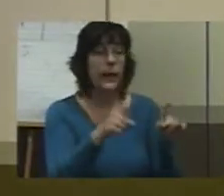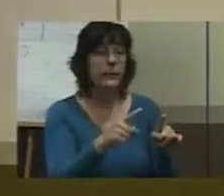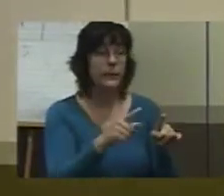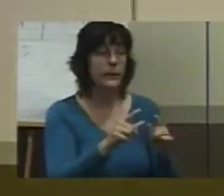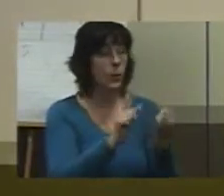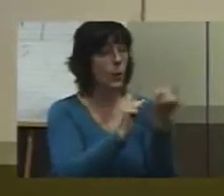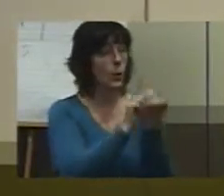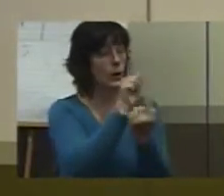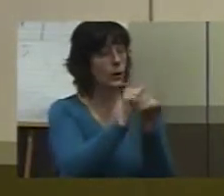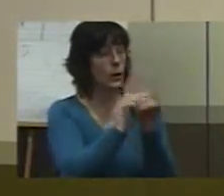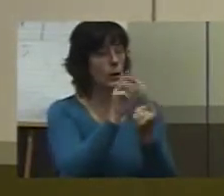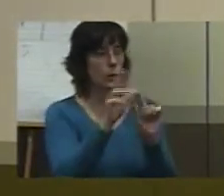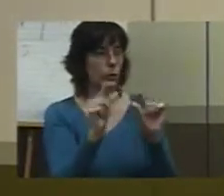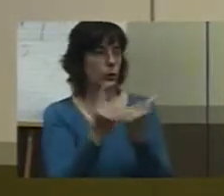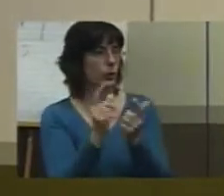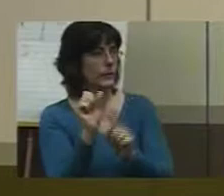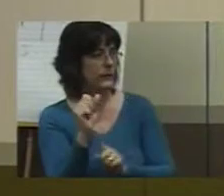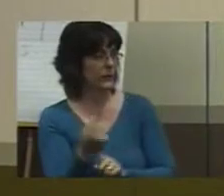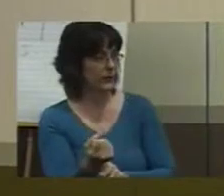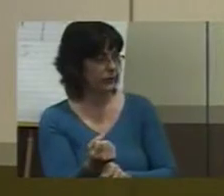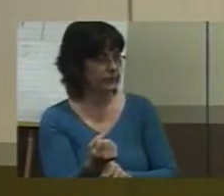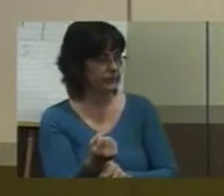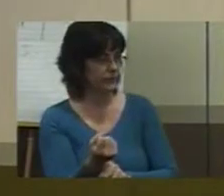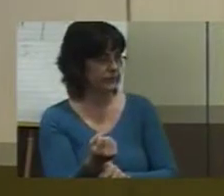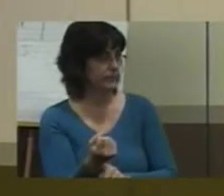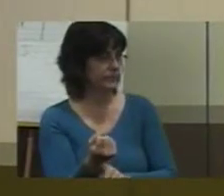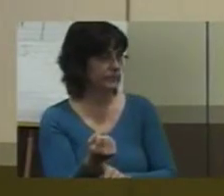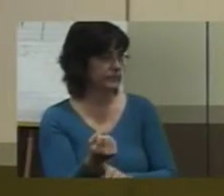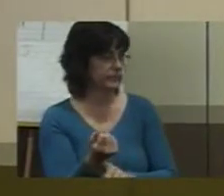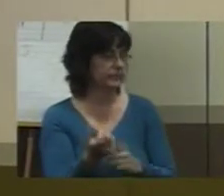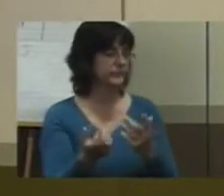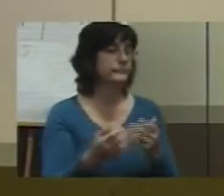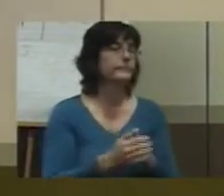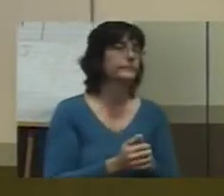in one-to-one or group situations with Maddie.